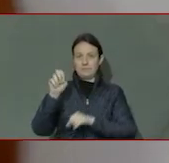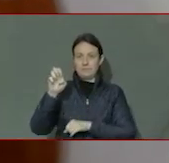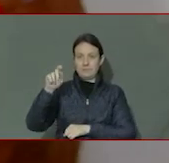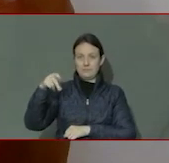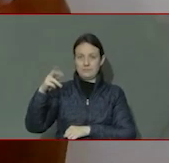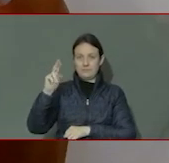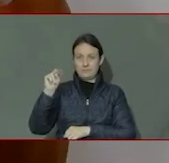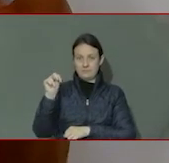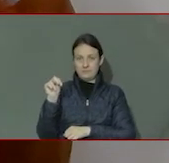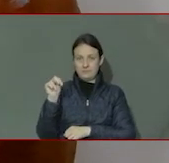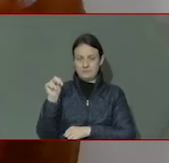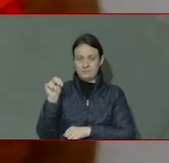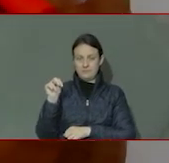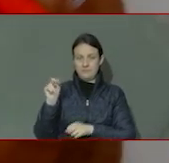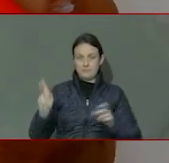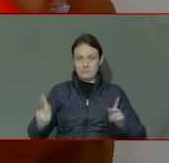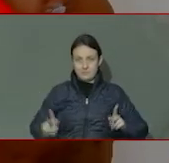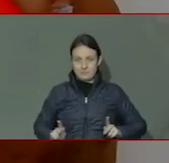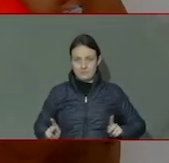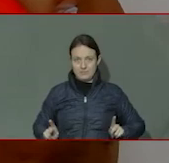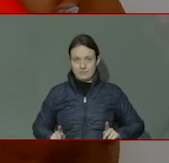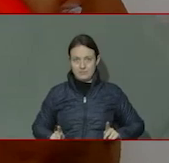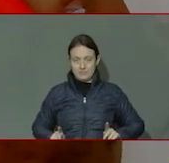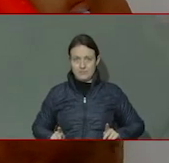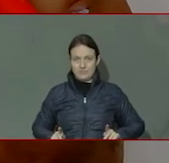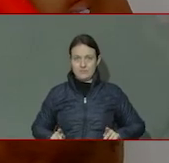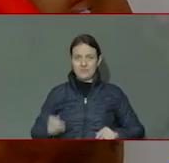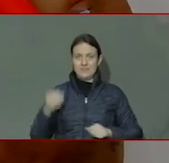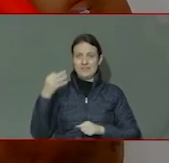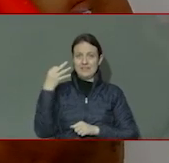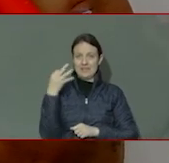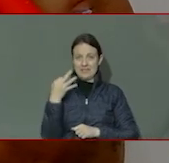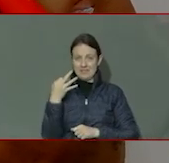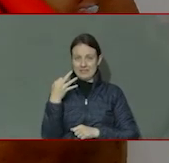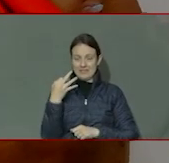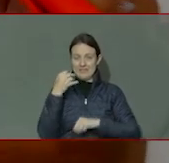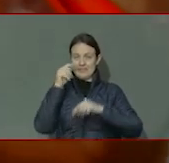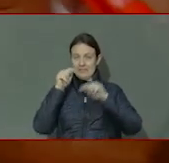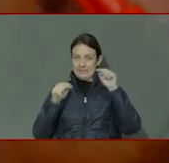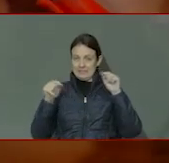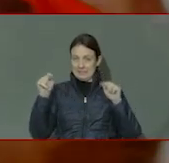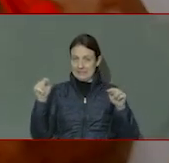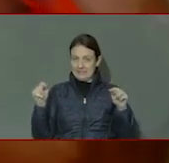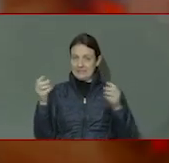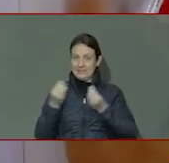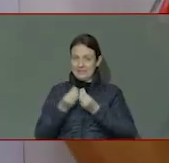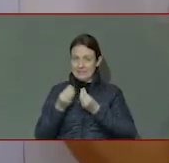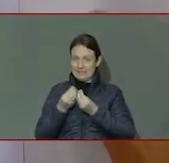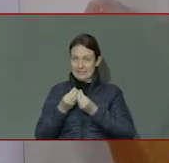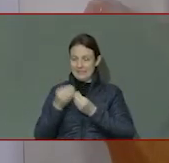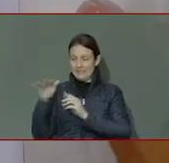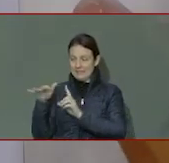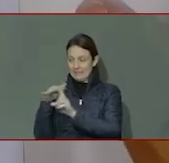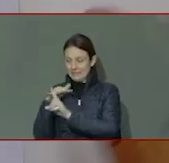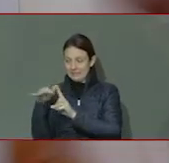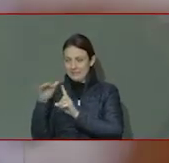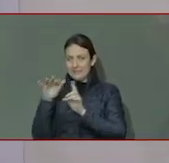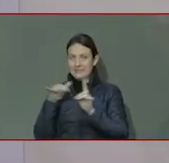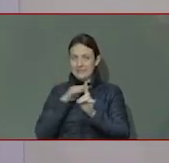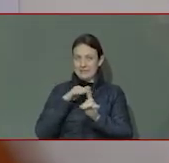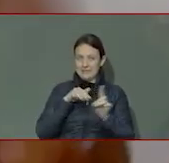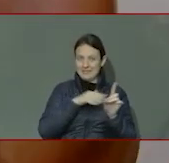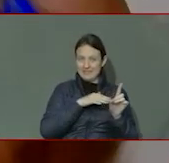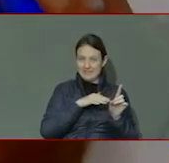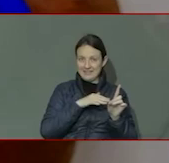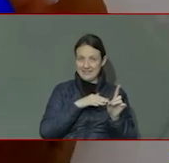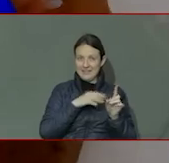board, in the kidney under 3 different conditions. Now, the width, and that's what they tell us